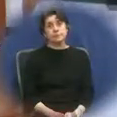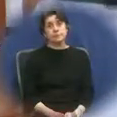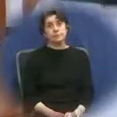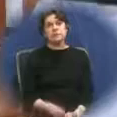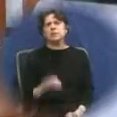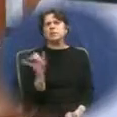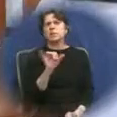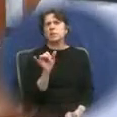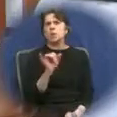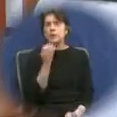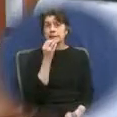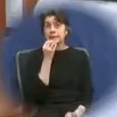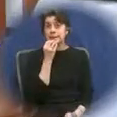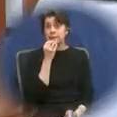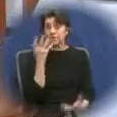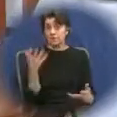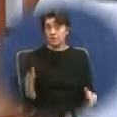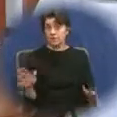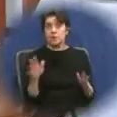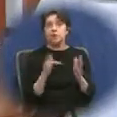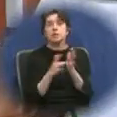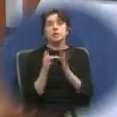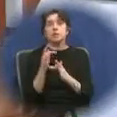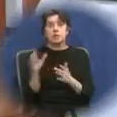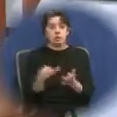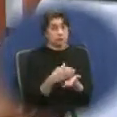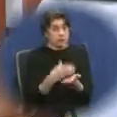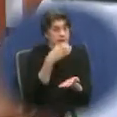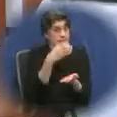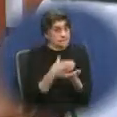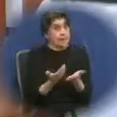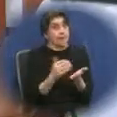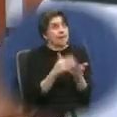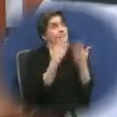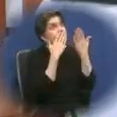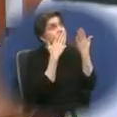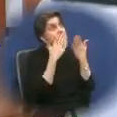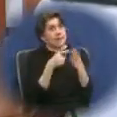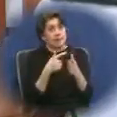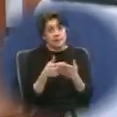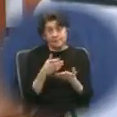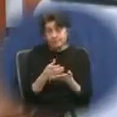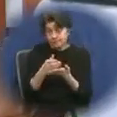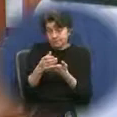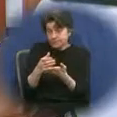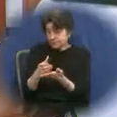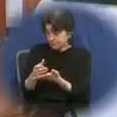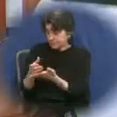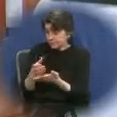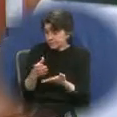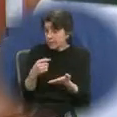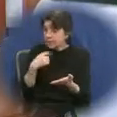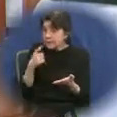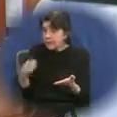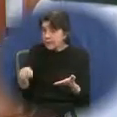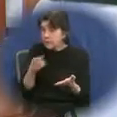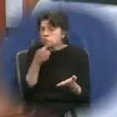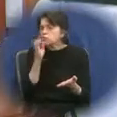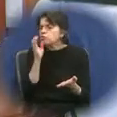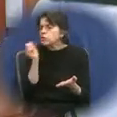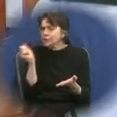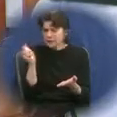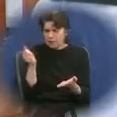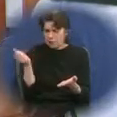In a similar way, when supper was ended, he took the chalice, and once more giving thanks, he gave it to his disciples, saying, "Take this, all of you, and drink from